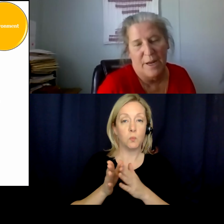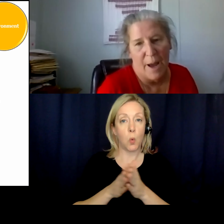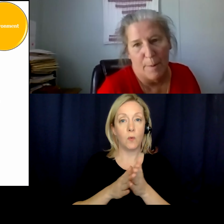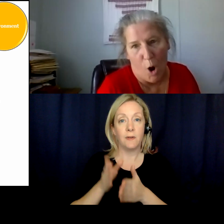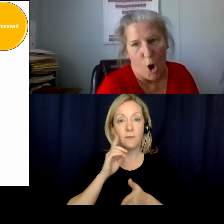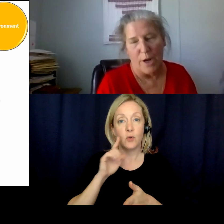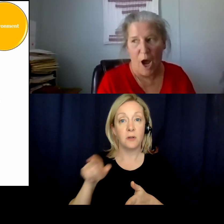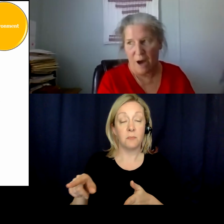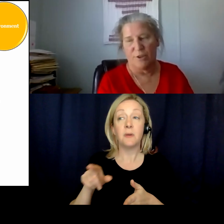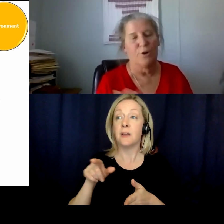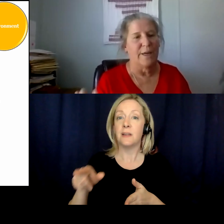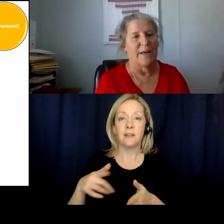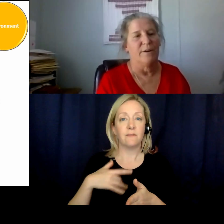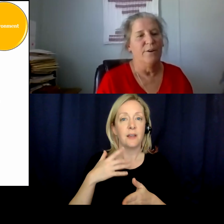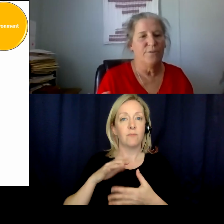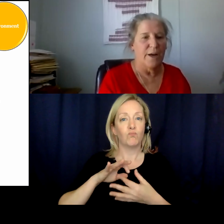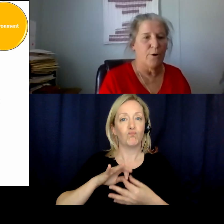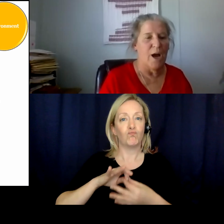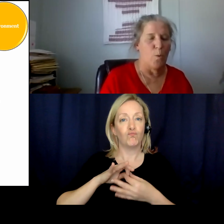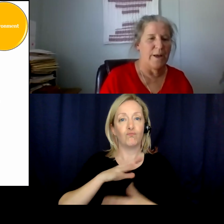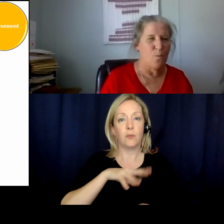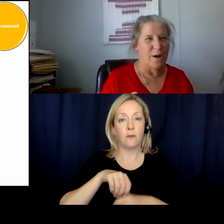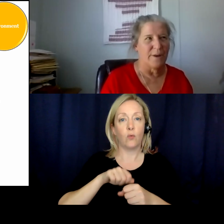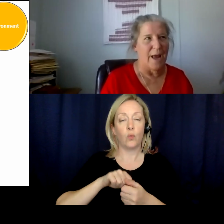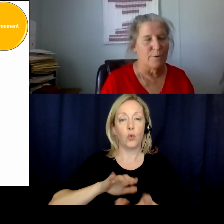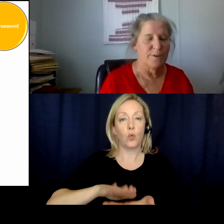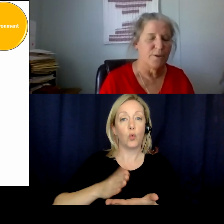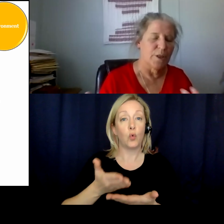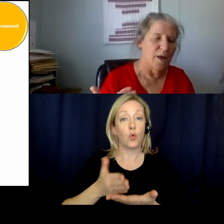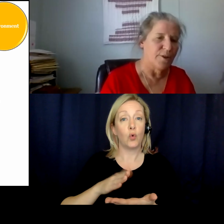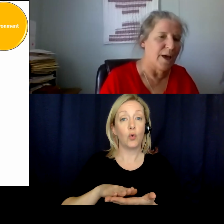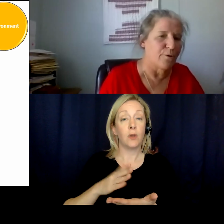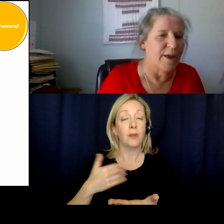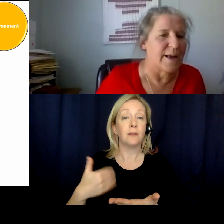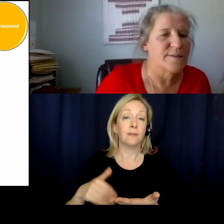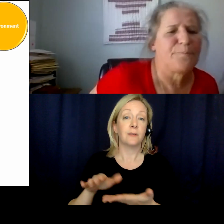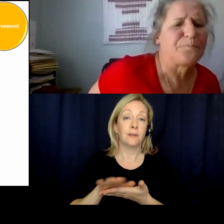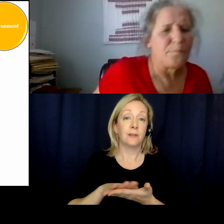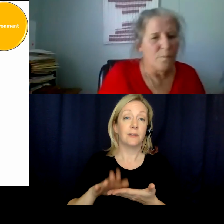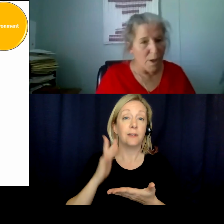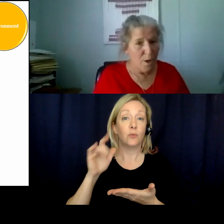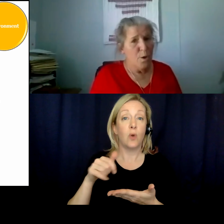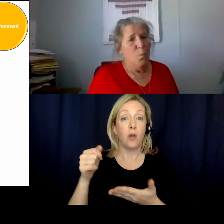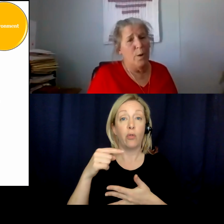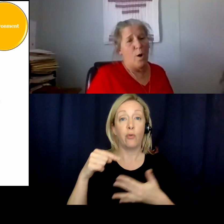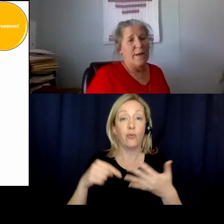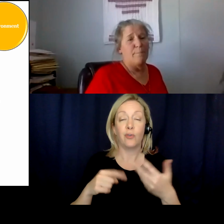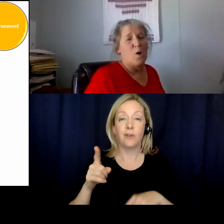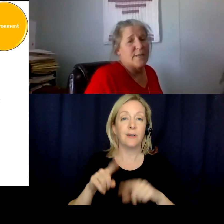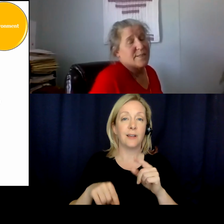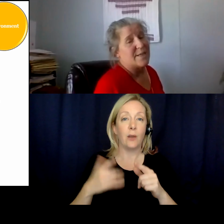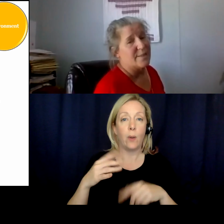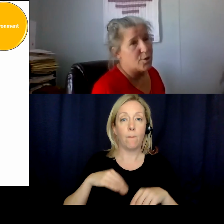him to become a part of the cooking scenario when he wasn't able to do a lot of the other things. We